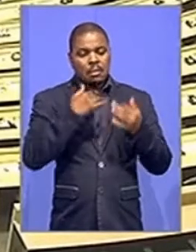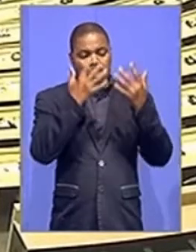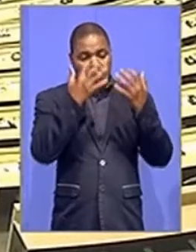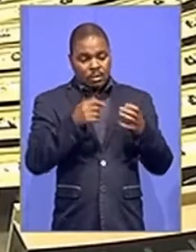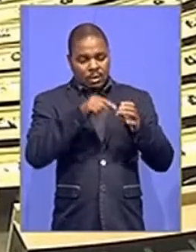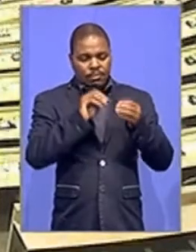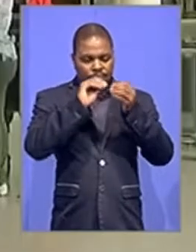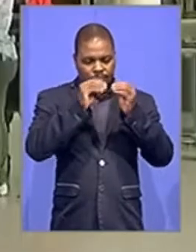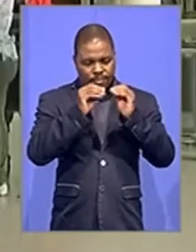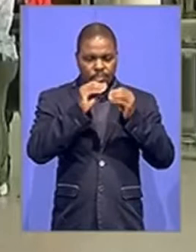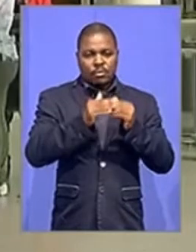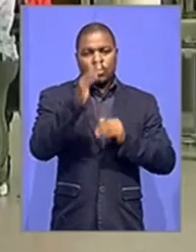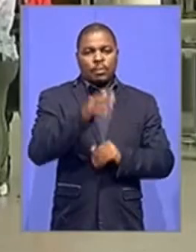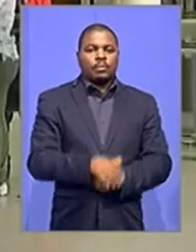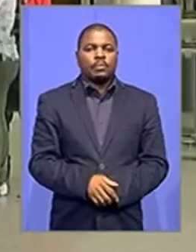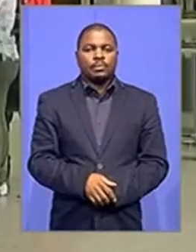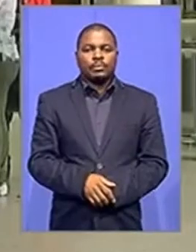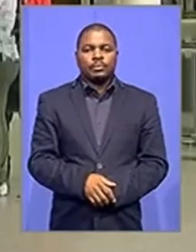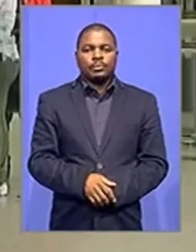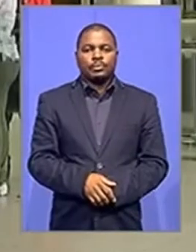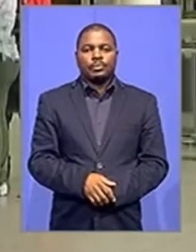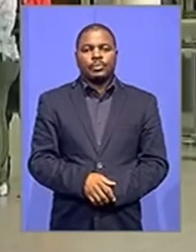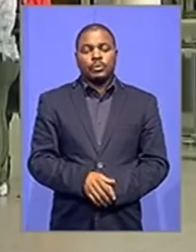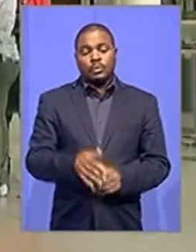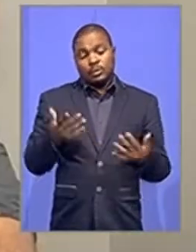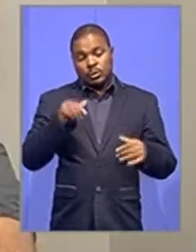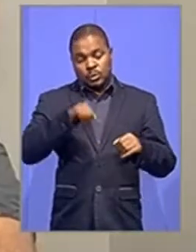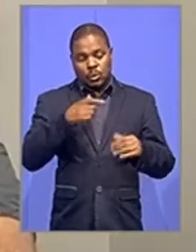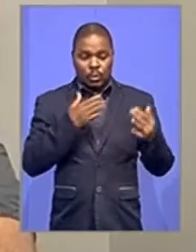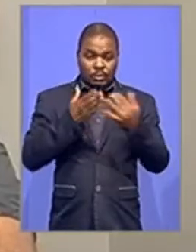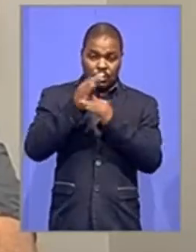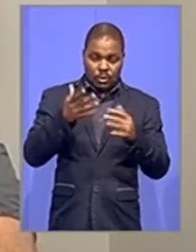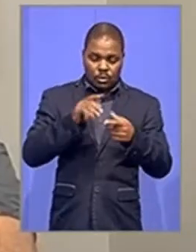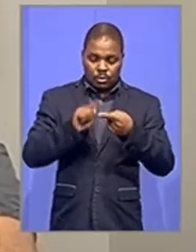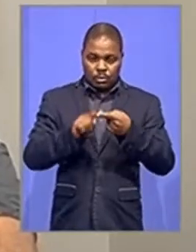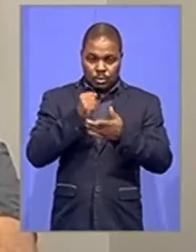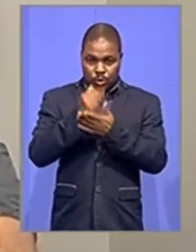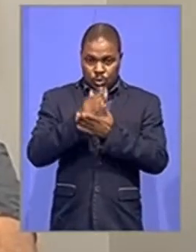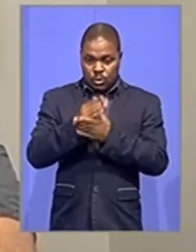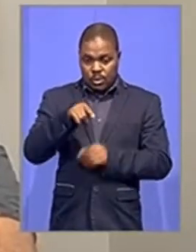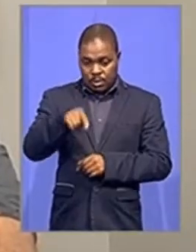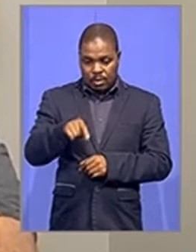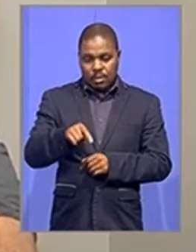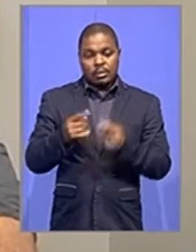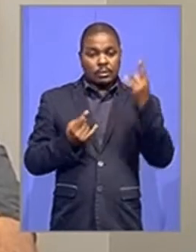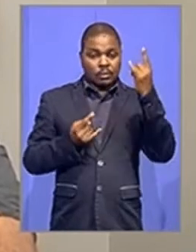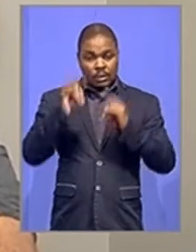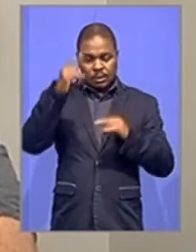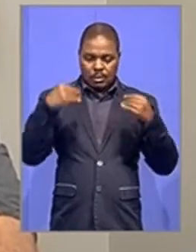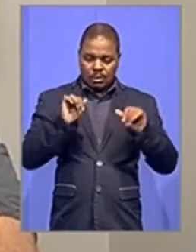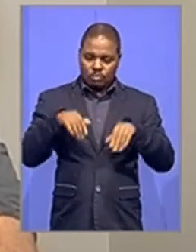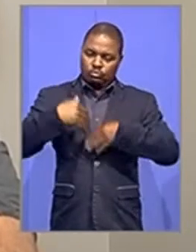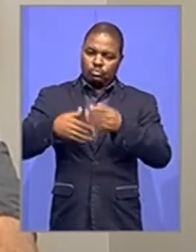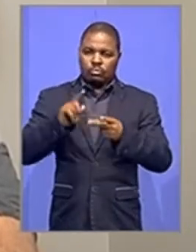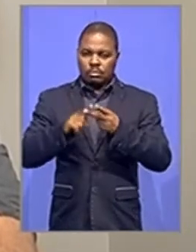go lolamisiwa. Critical interventions now politically are to ensure that, one, the city's core business carries on unhindered, which is the business